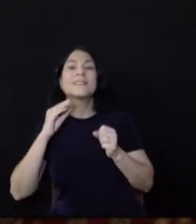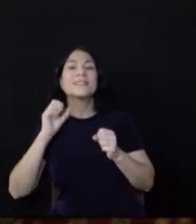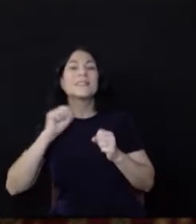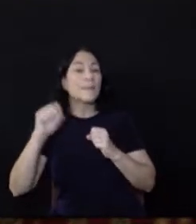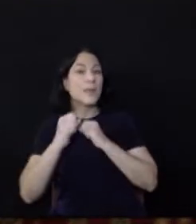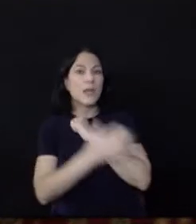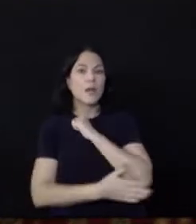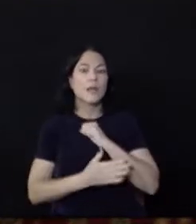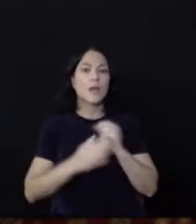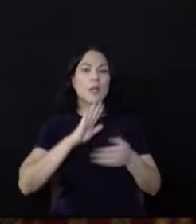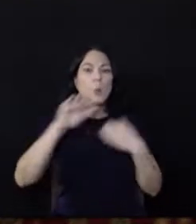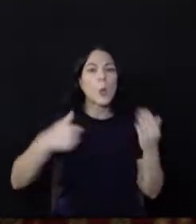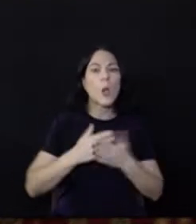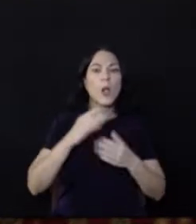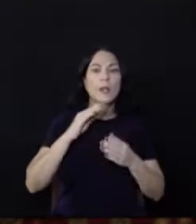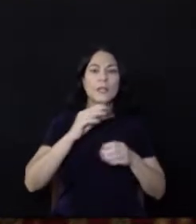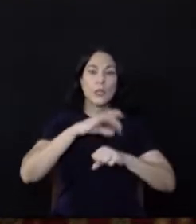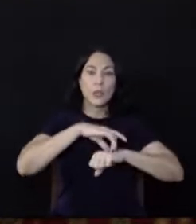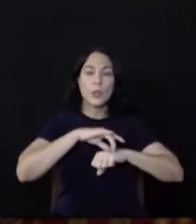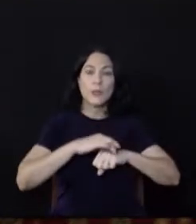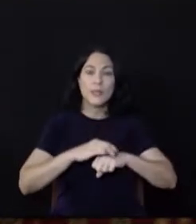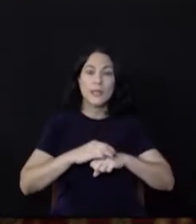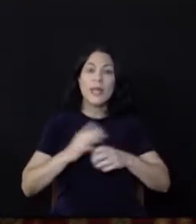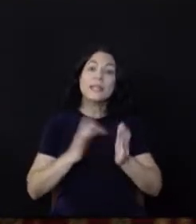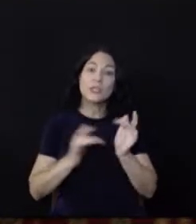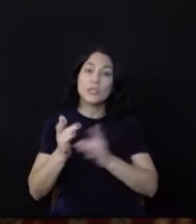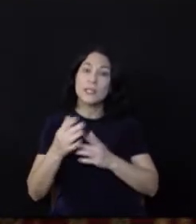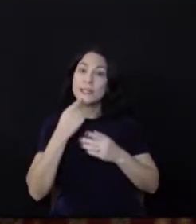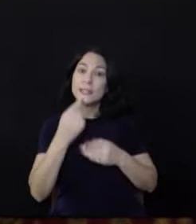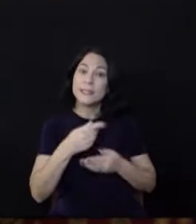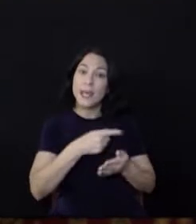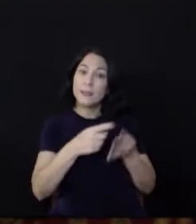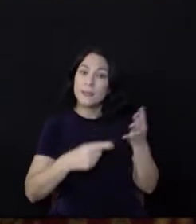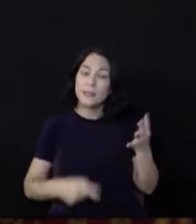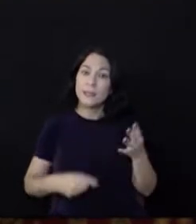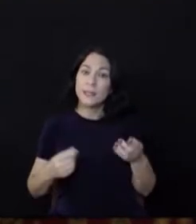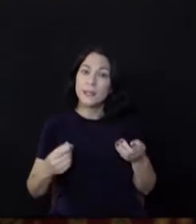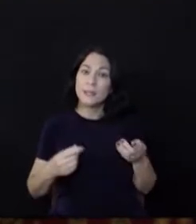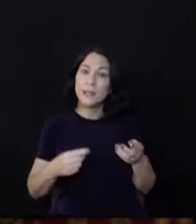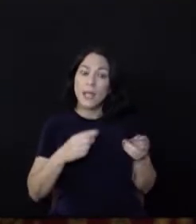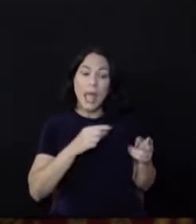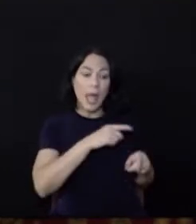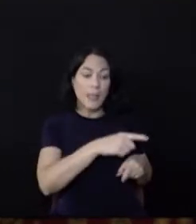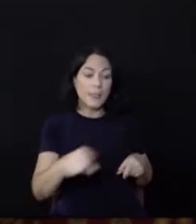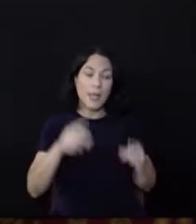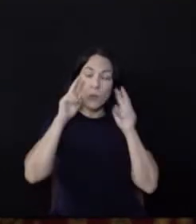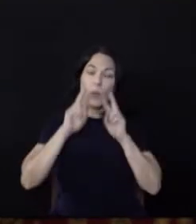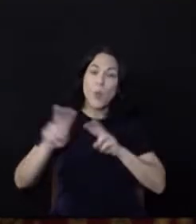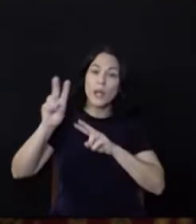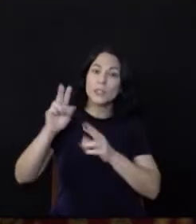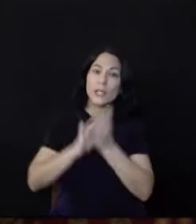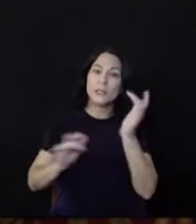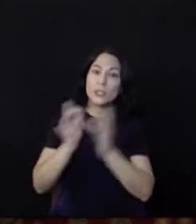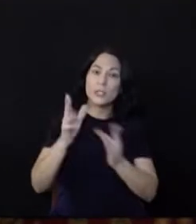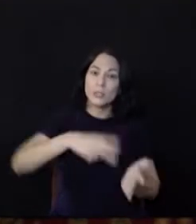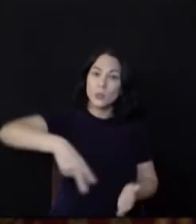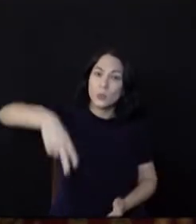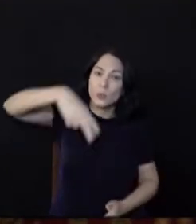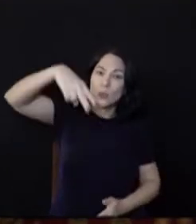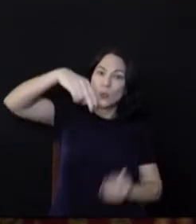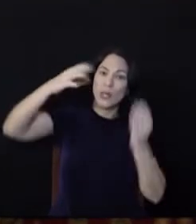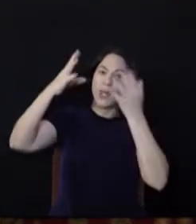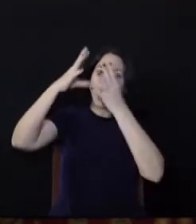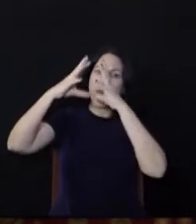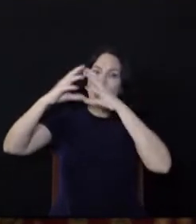earth. And when he had said these things, as they were looking on, he was lifted up, and a cloud took him out of their